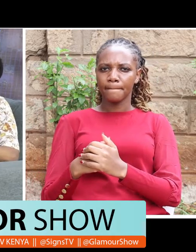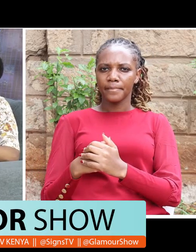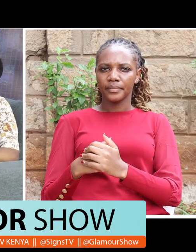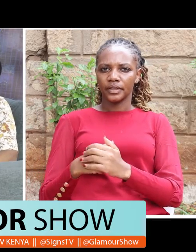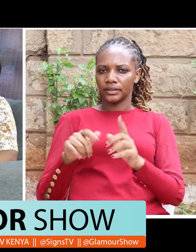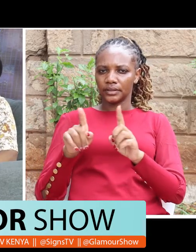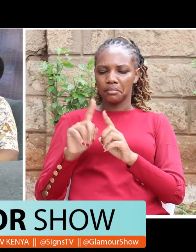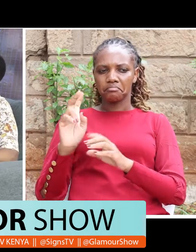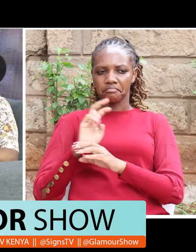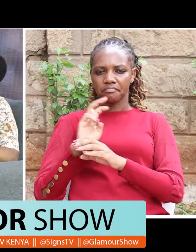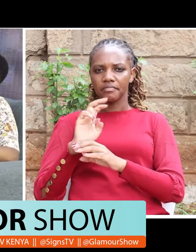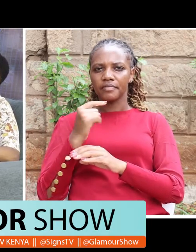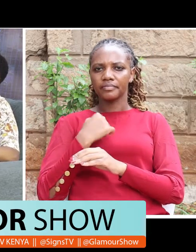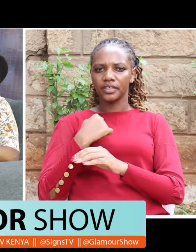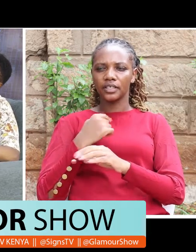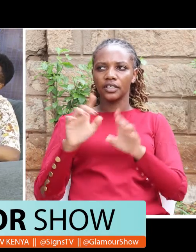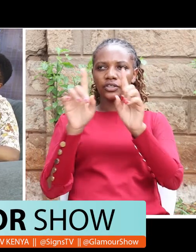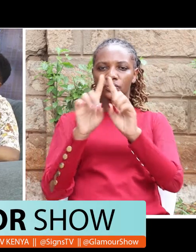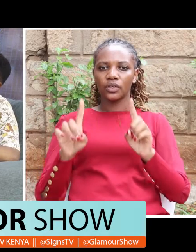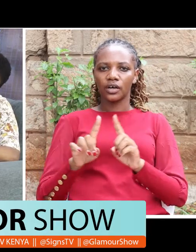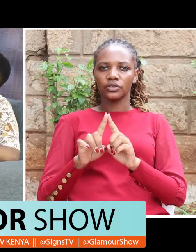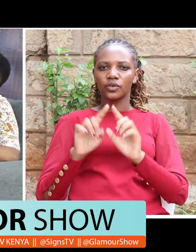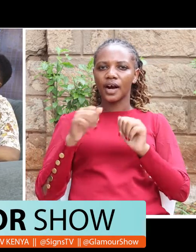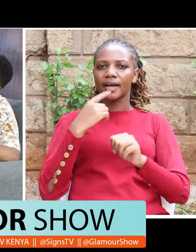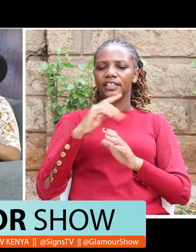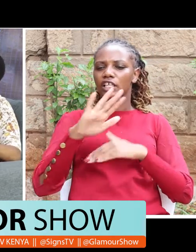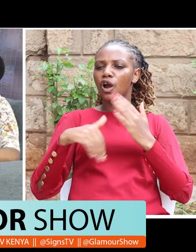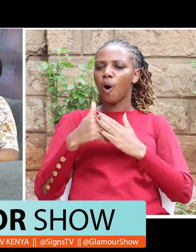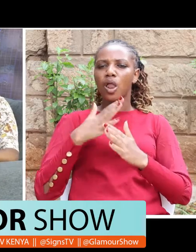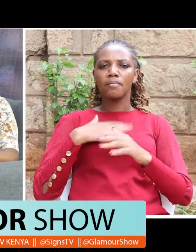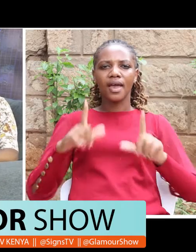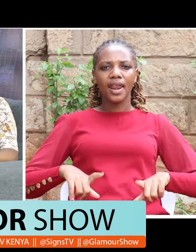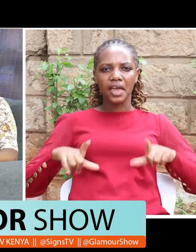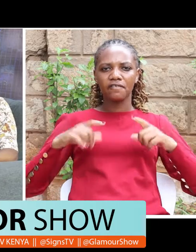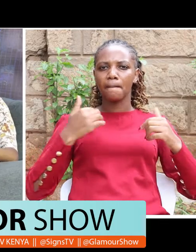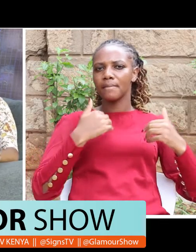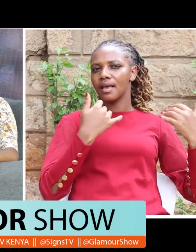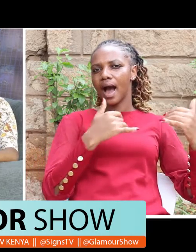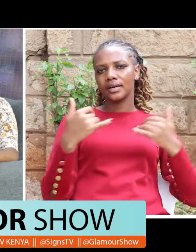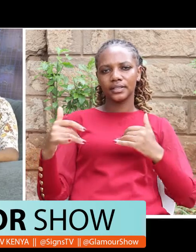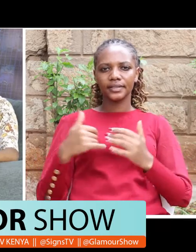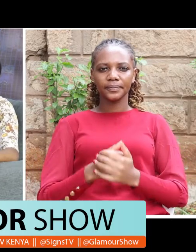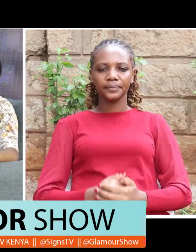be happy about it. So I'd also act. I'll say all my life I've been acting.